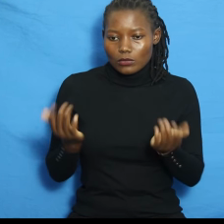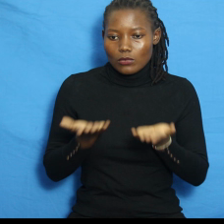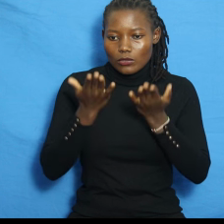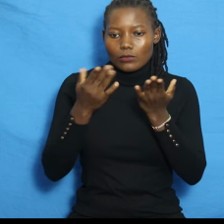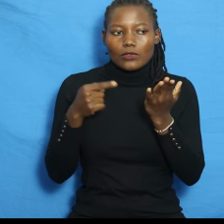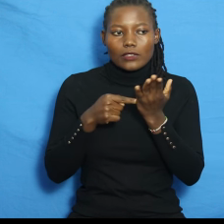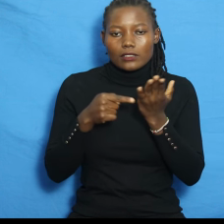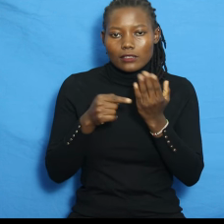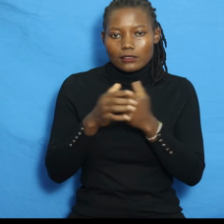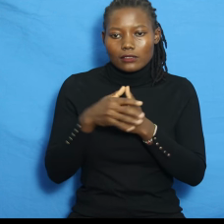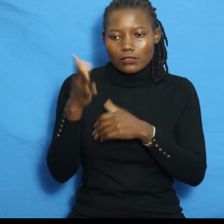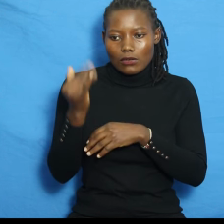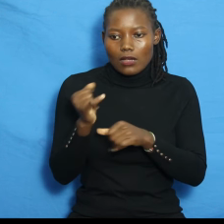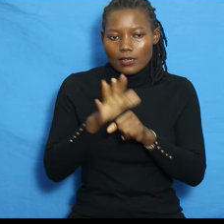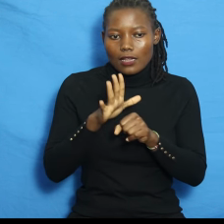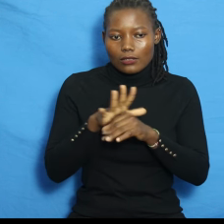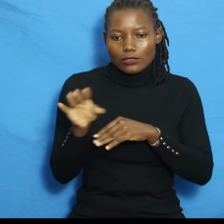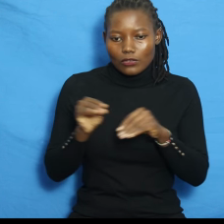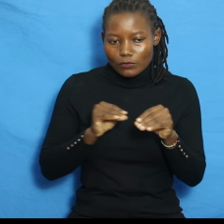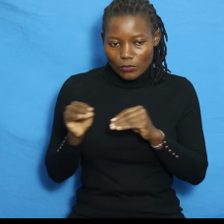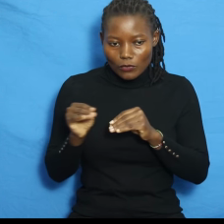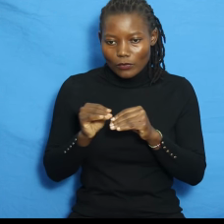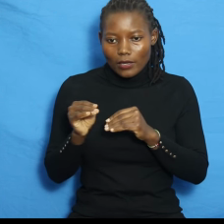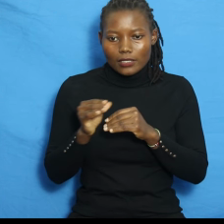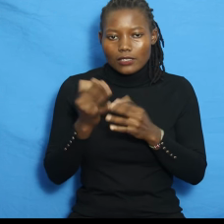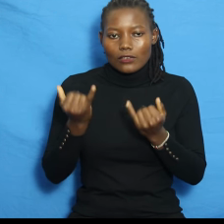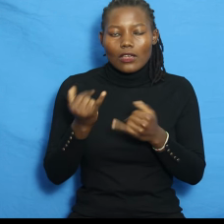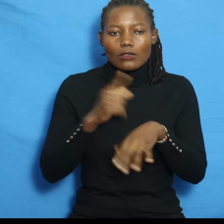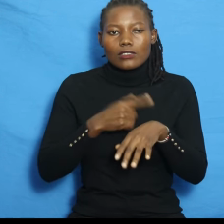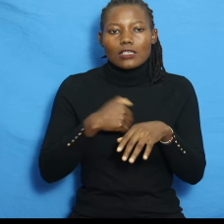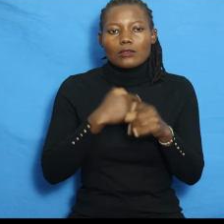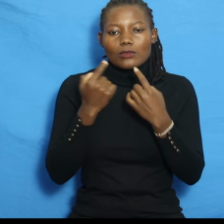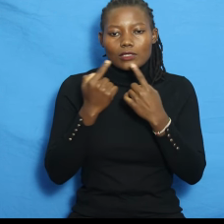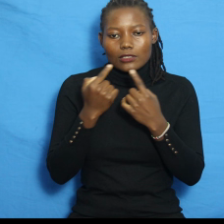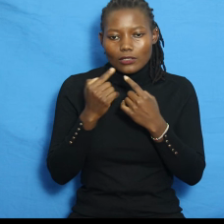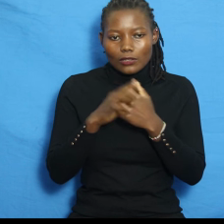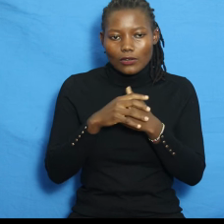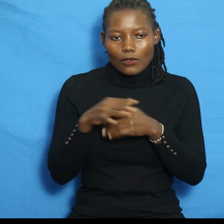technique. Because a lot of movement in terms of now when we are talking of projectile motion,